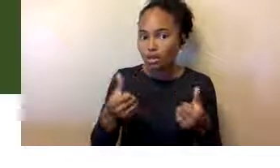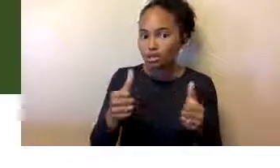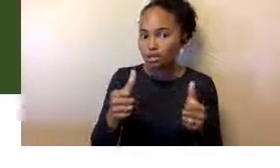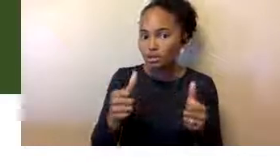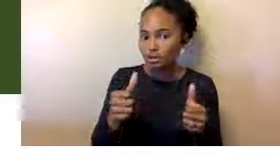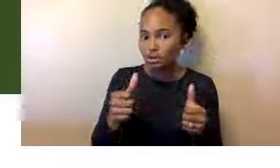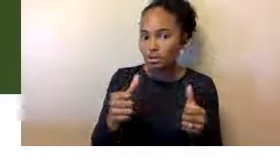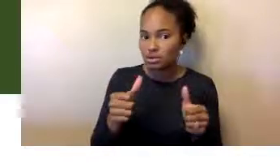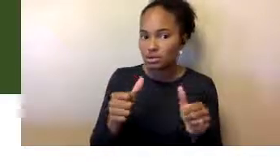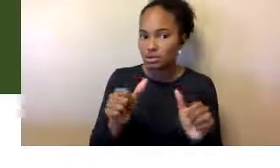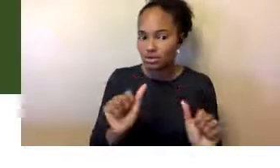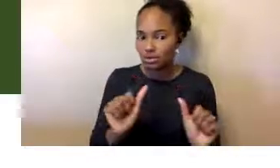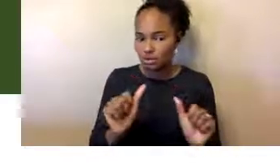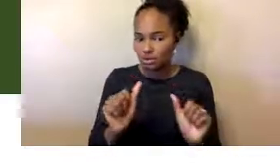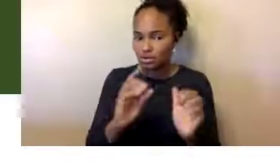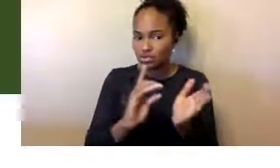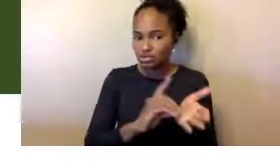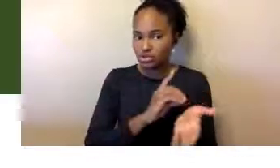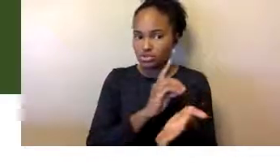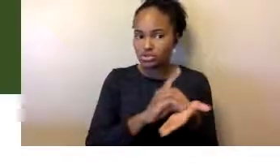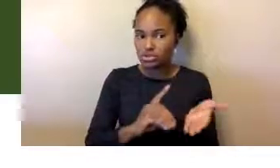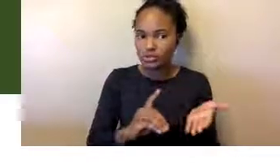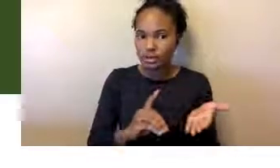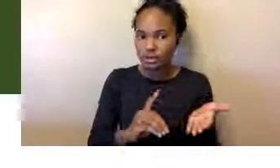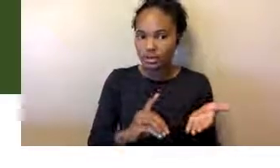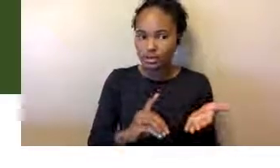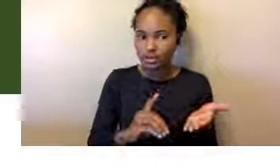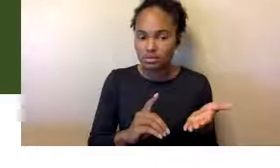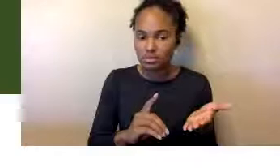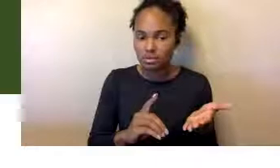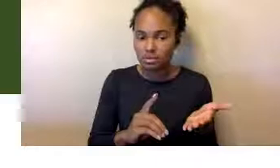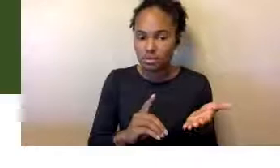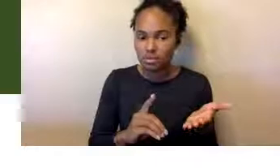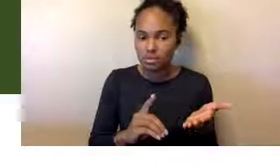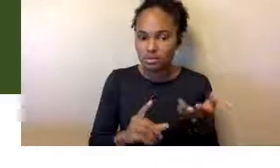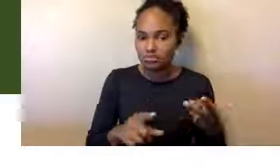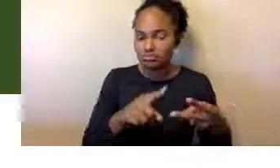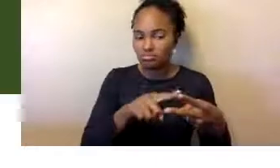accomplishment of the objectives of a program with respect to people with disabilities.